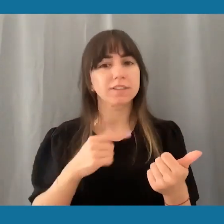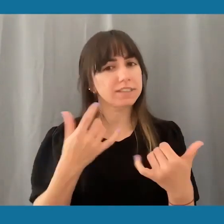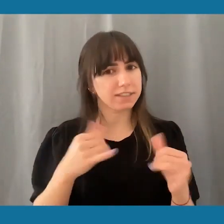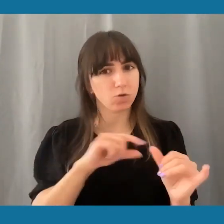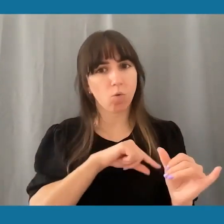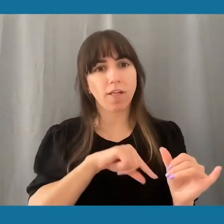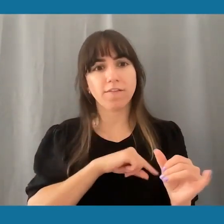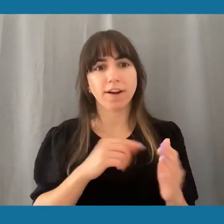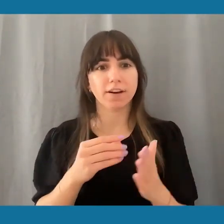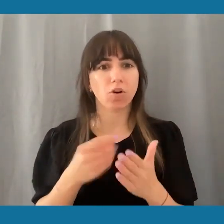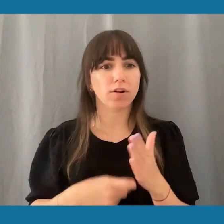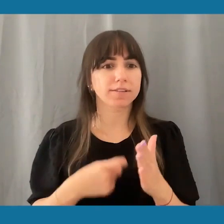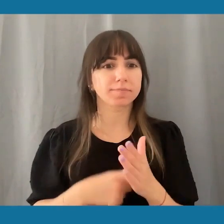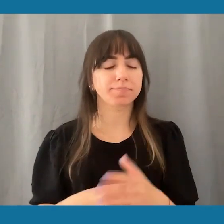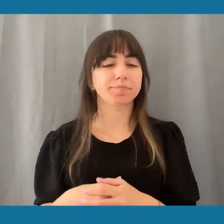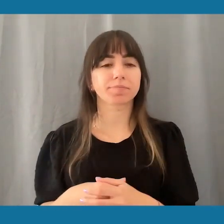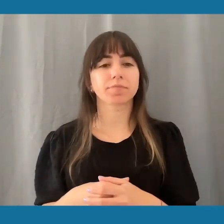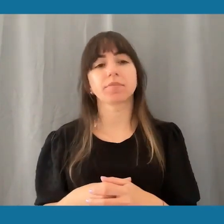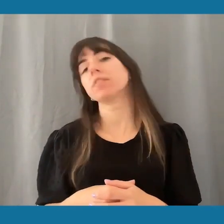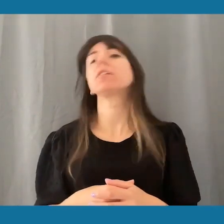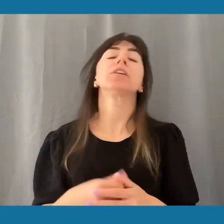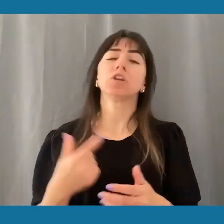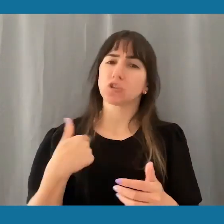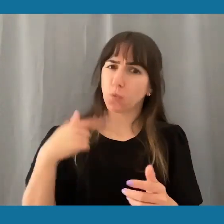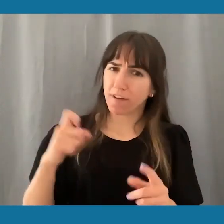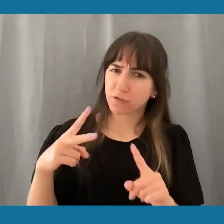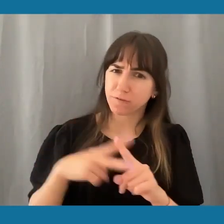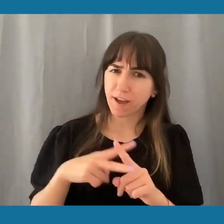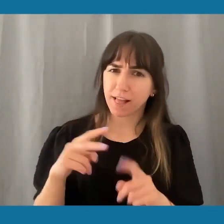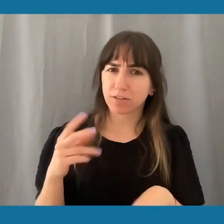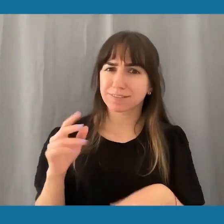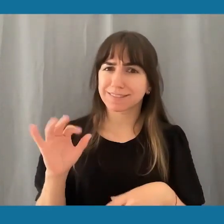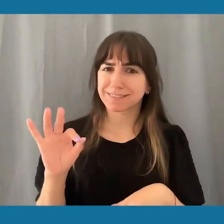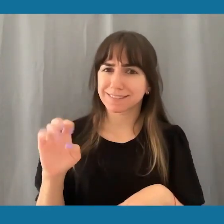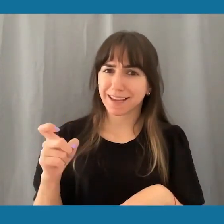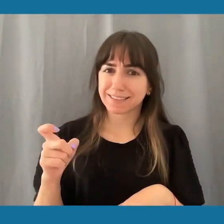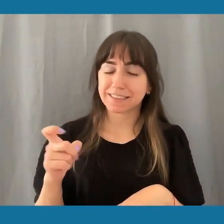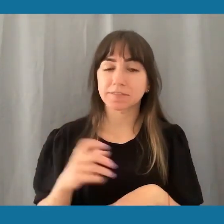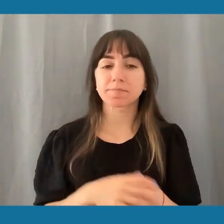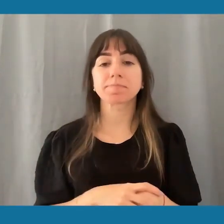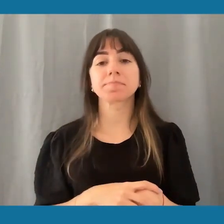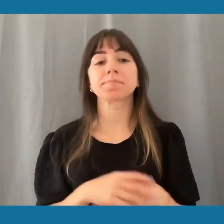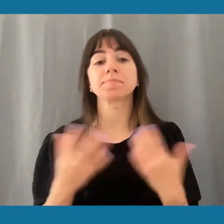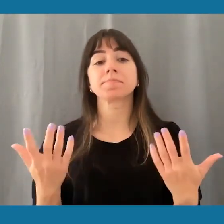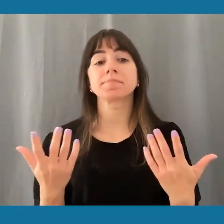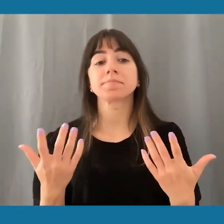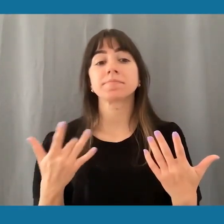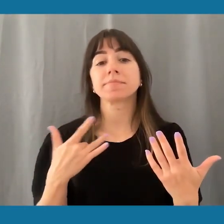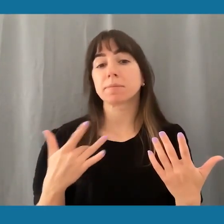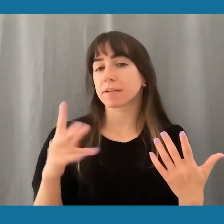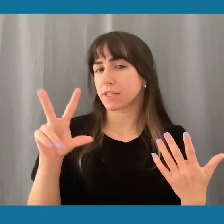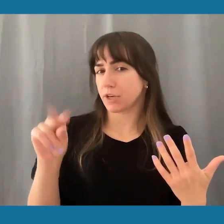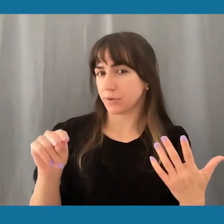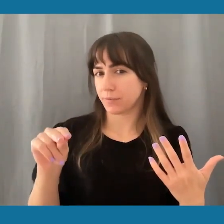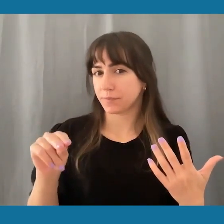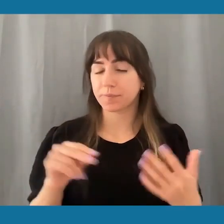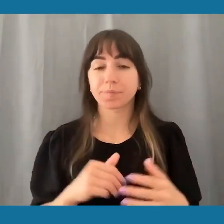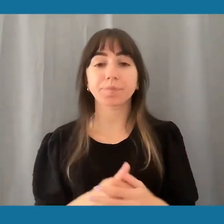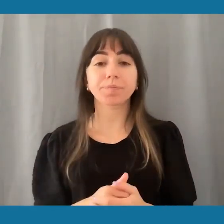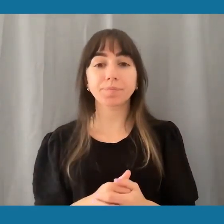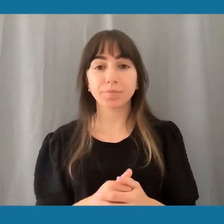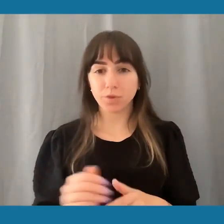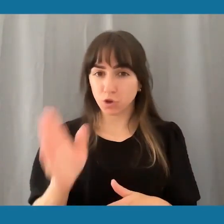typically not. You will receive tax forms if you make a withdrawal from your ABLE account. A 1099 QA shows how much you